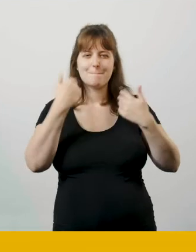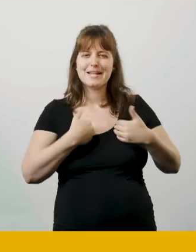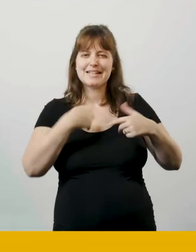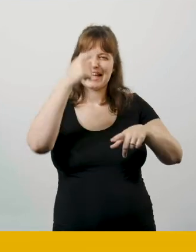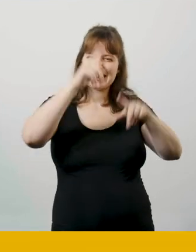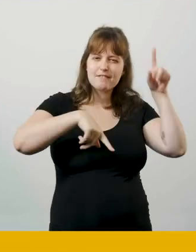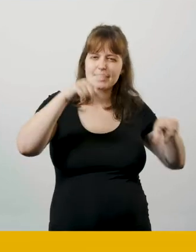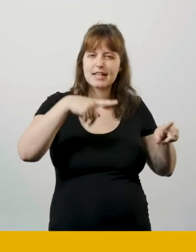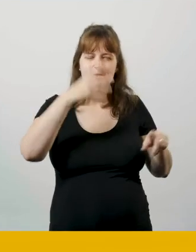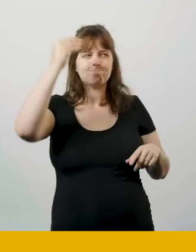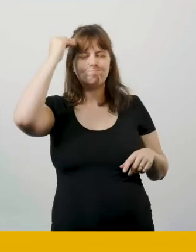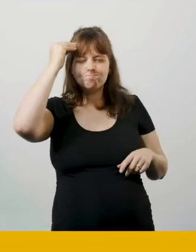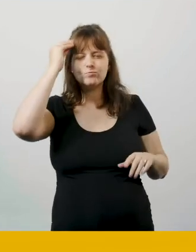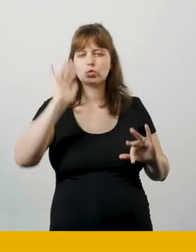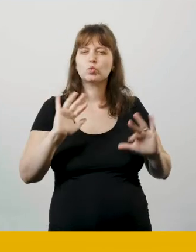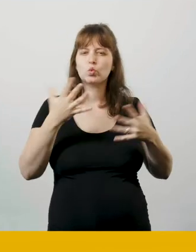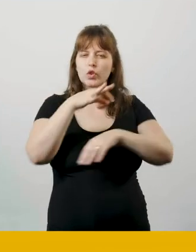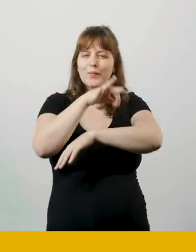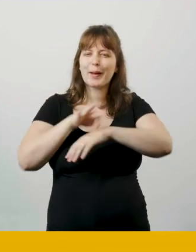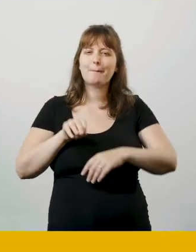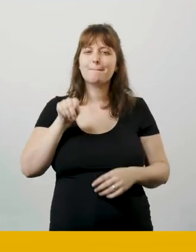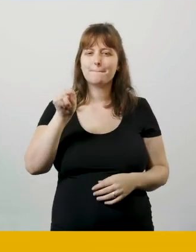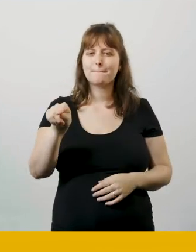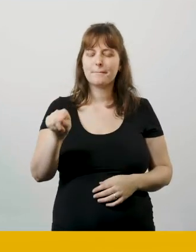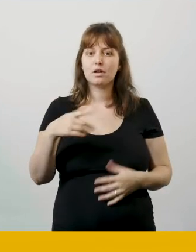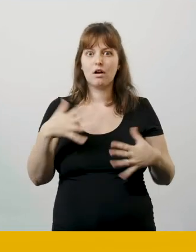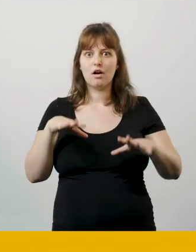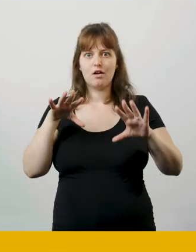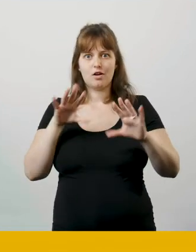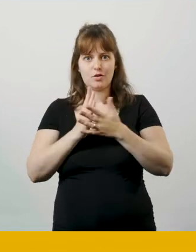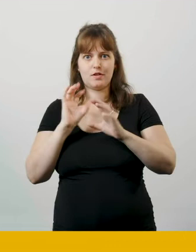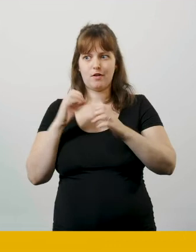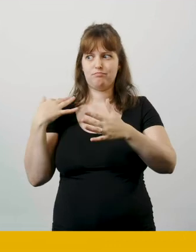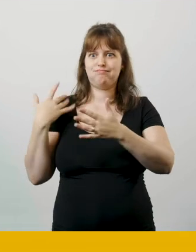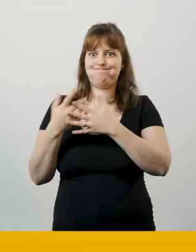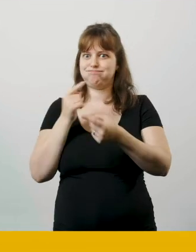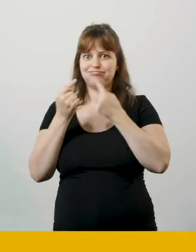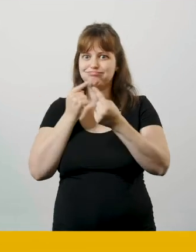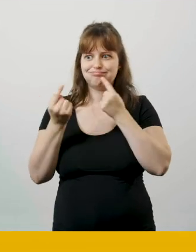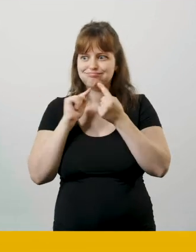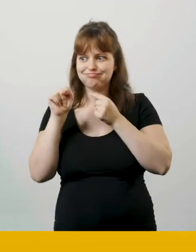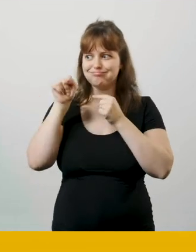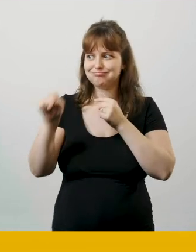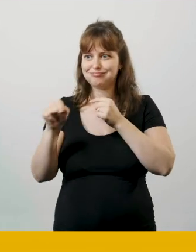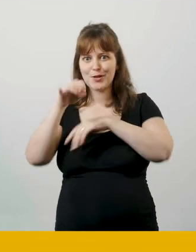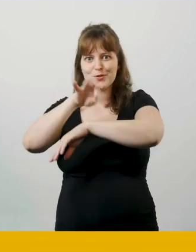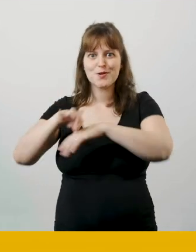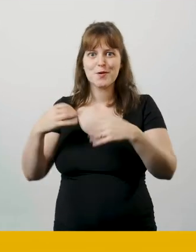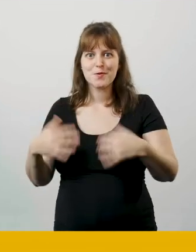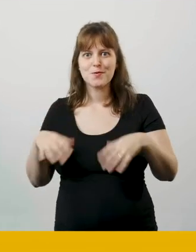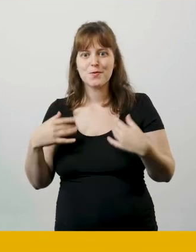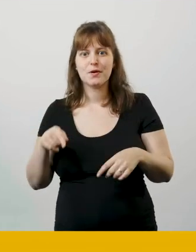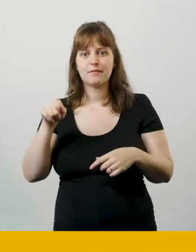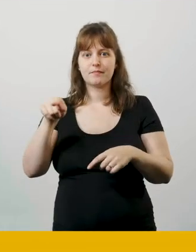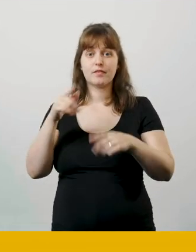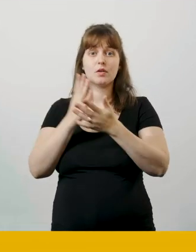and was the talk of the town for quite a long time, has freedom in mind.